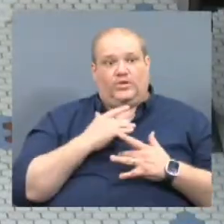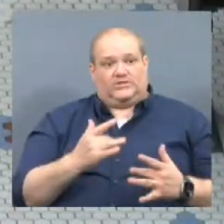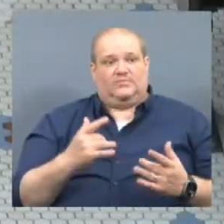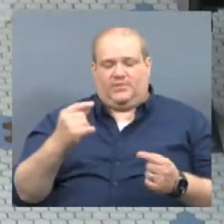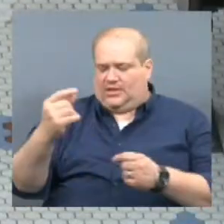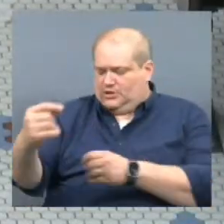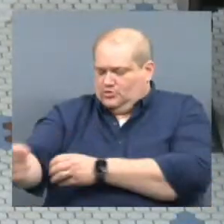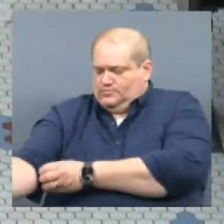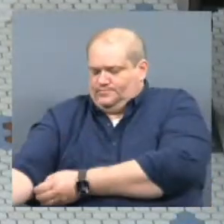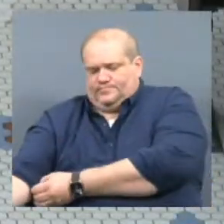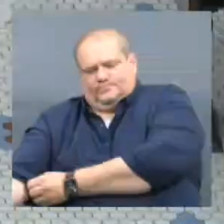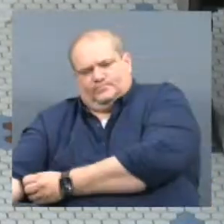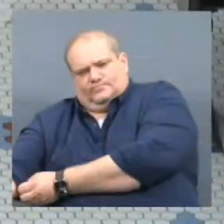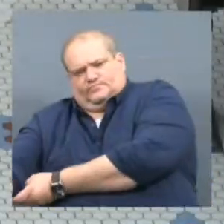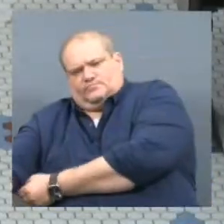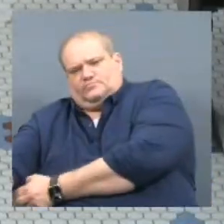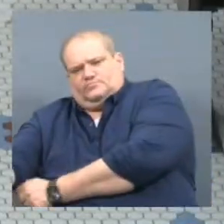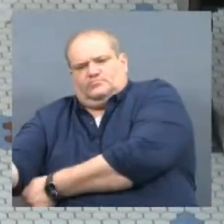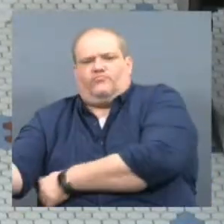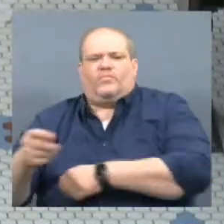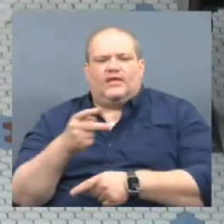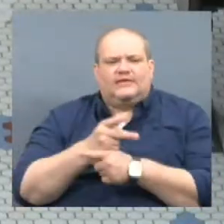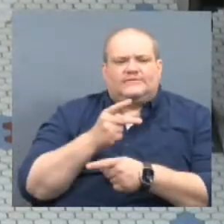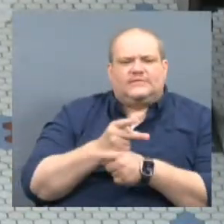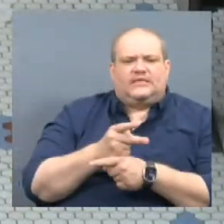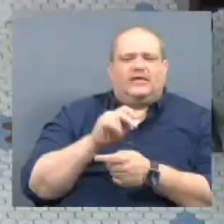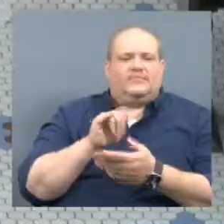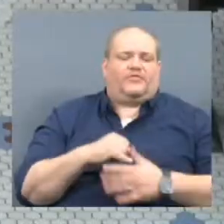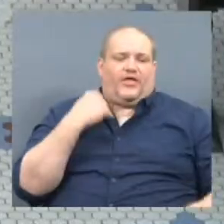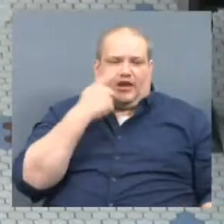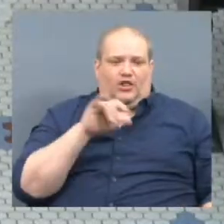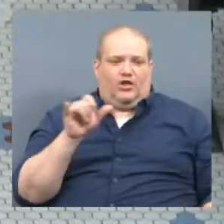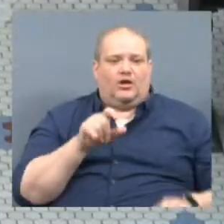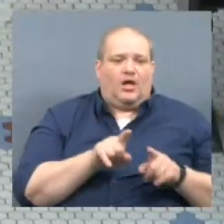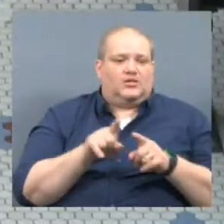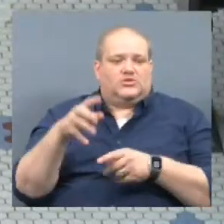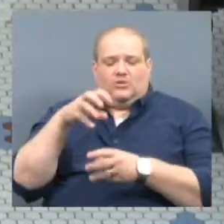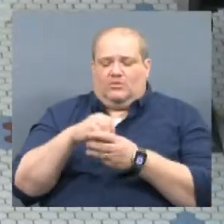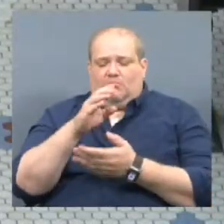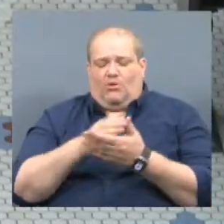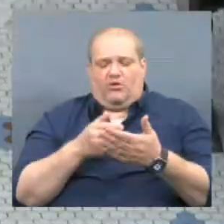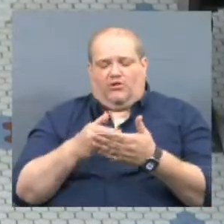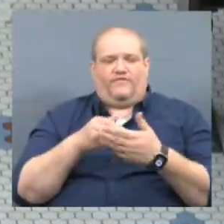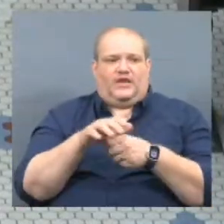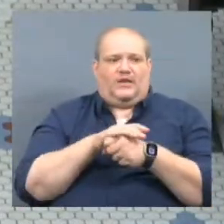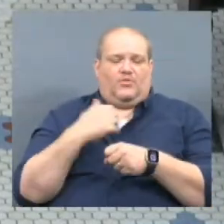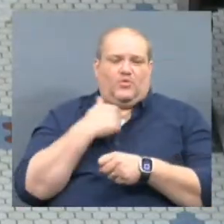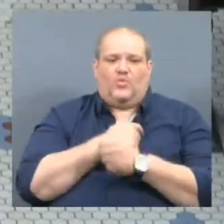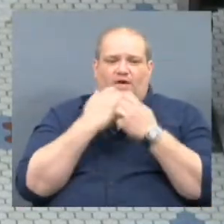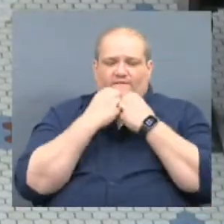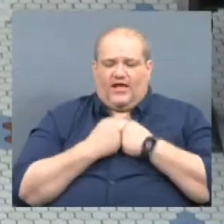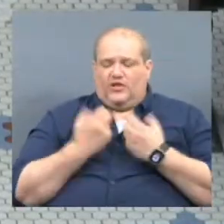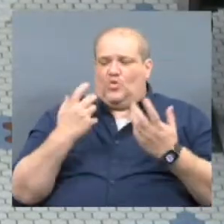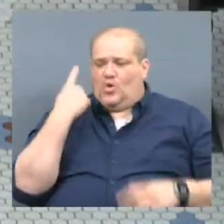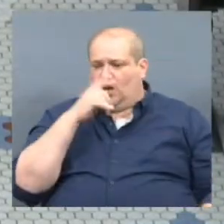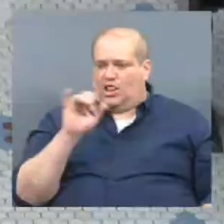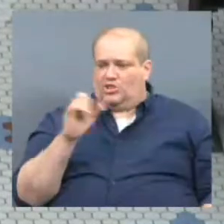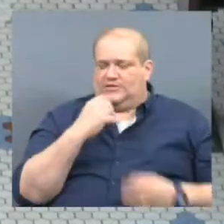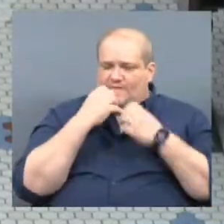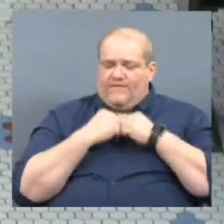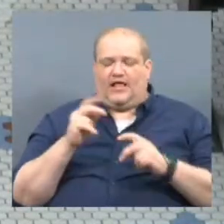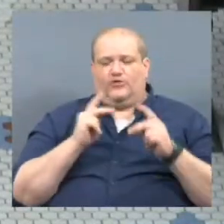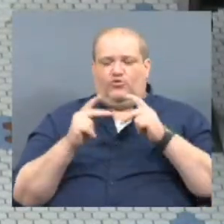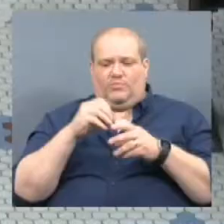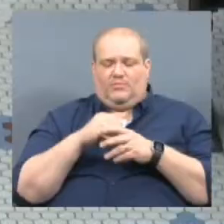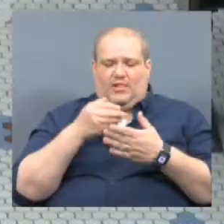do, to keep that look. We are also part of the neighborhood. We value the look of the neighborhood. We value the people